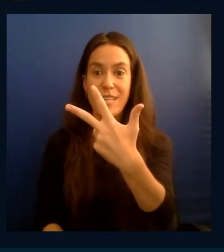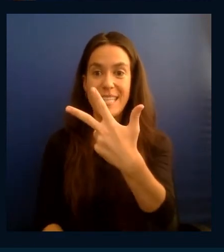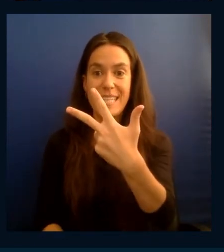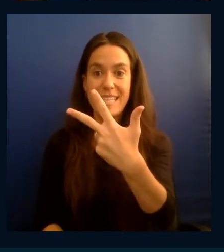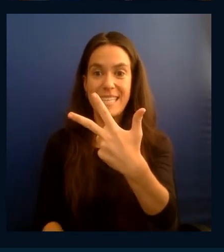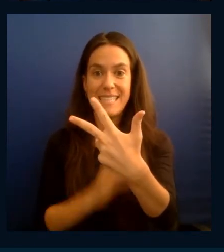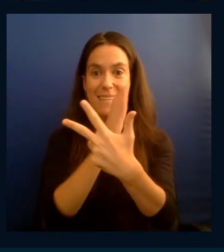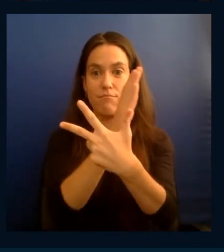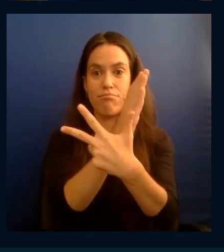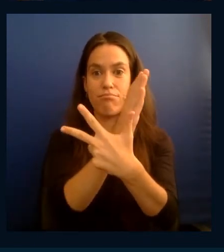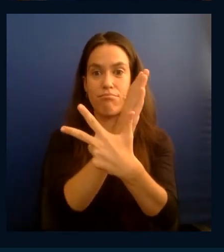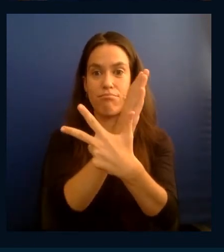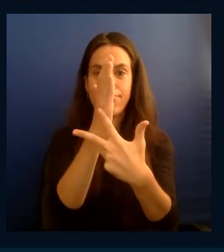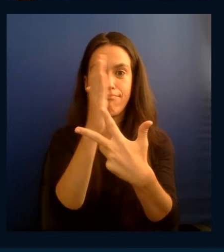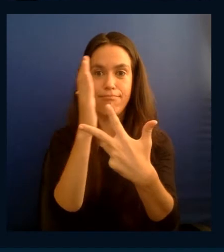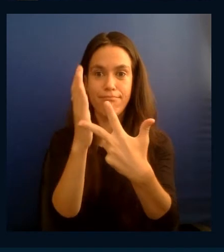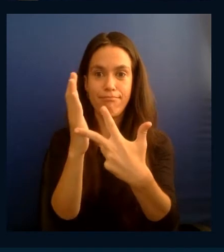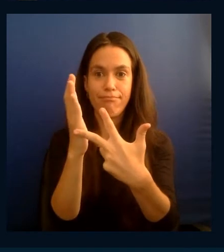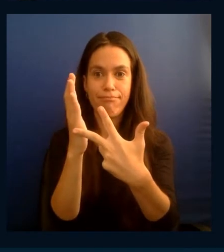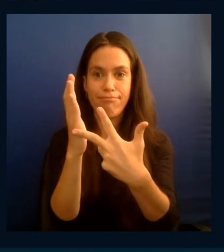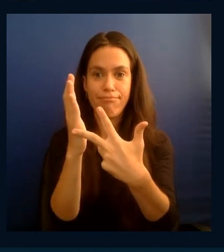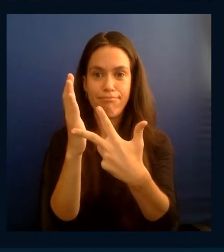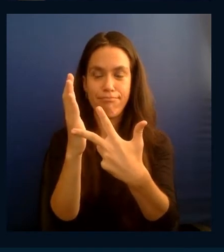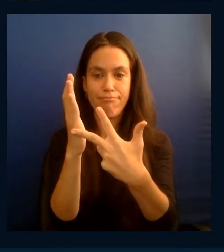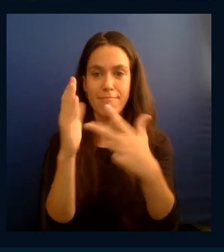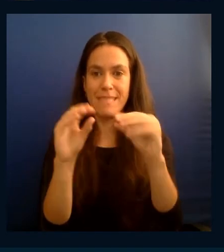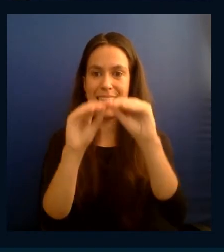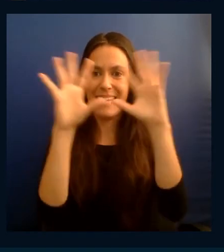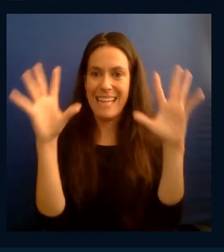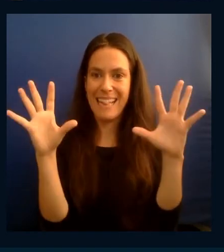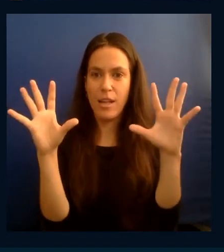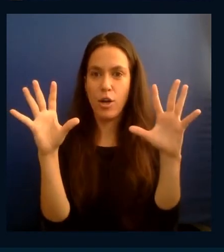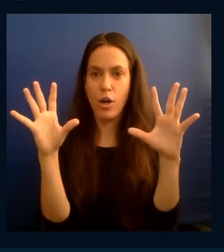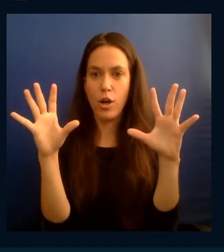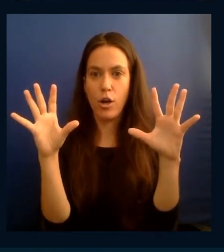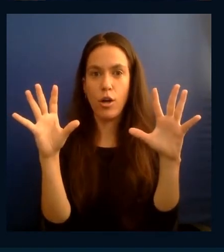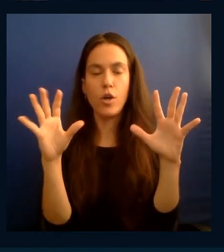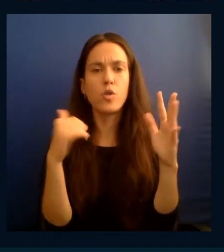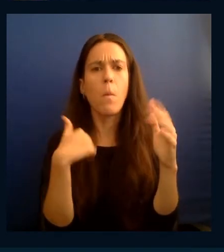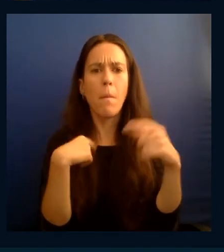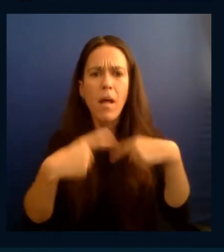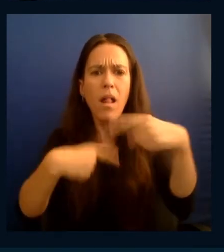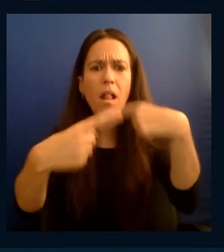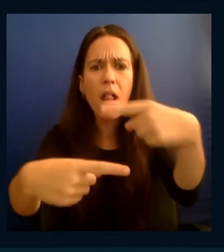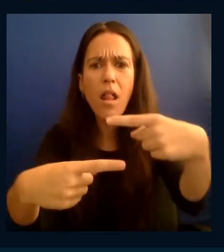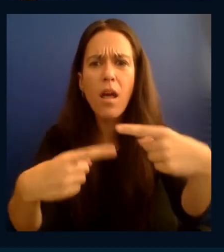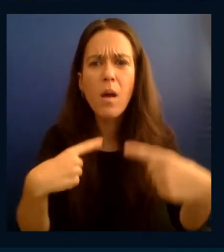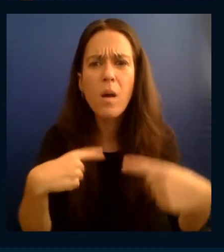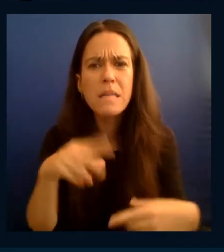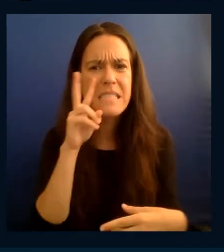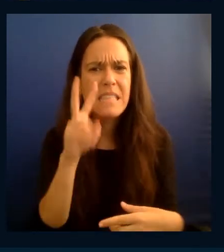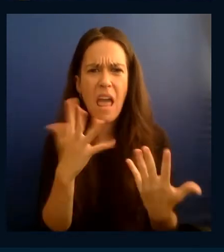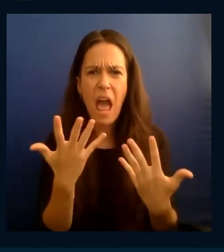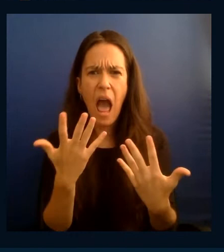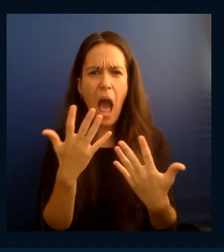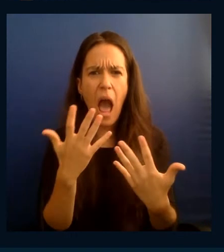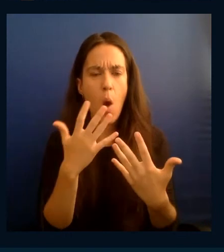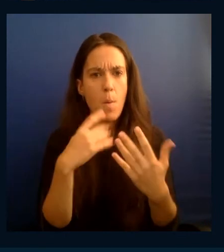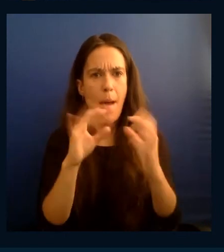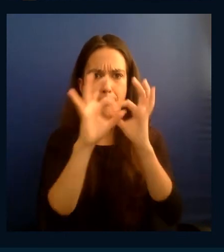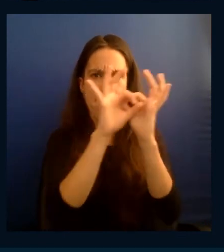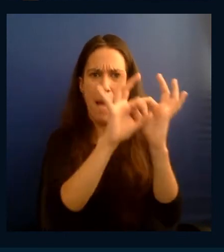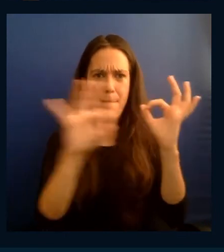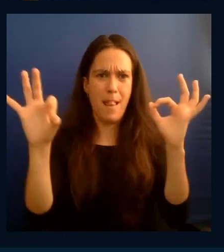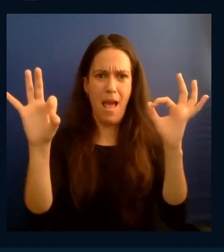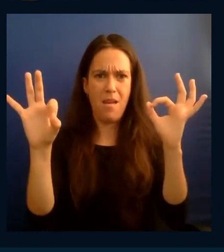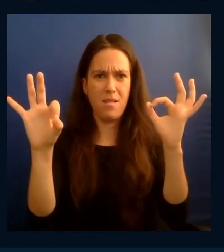that environment in our app service that we can deploy to. So before we go any further, I want to go look at how our build's going in our pipeline. So I've made